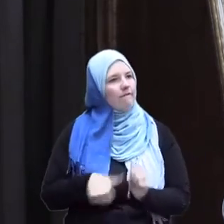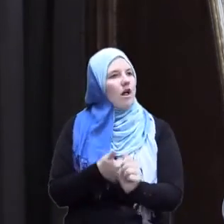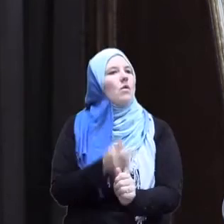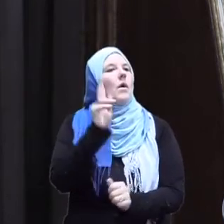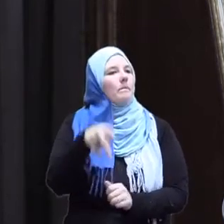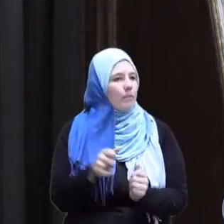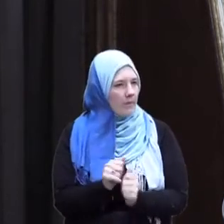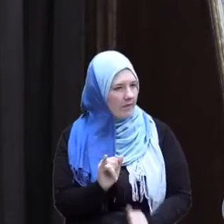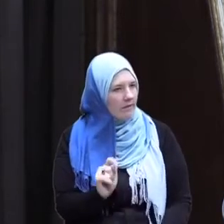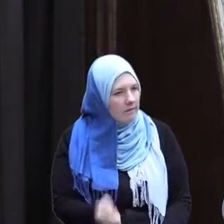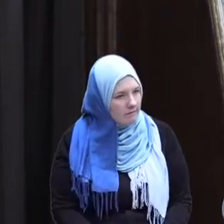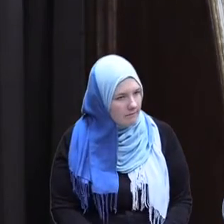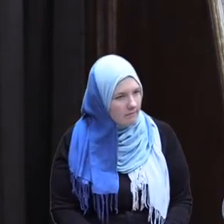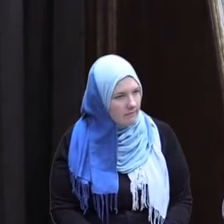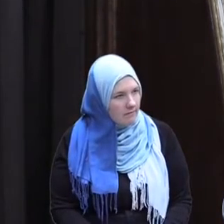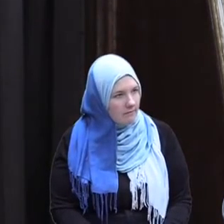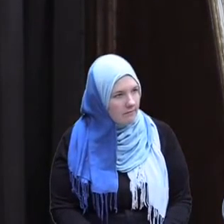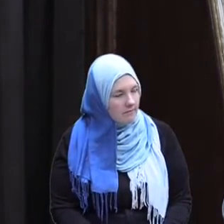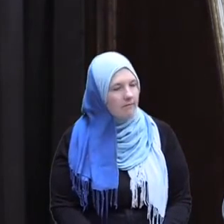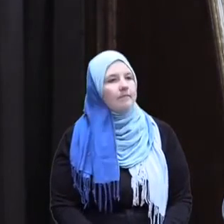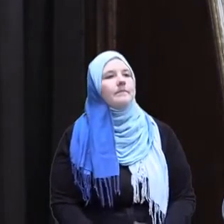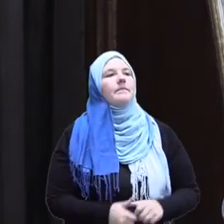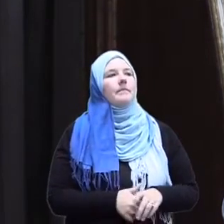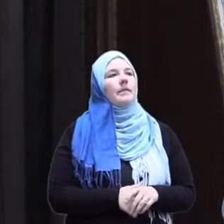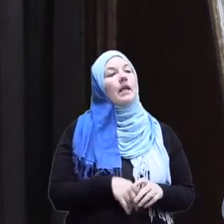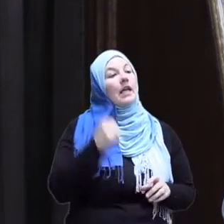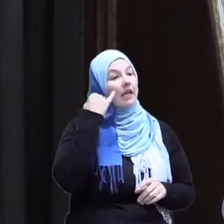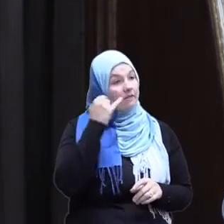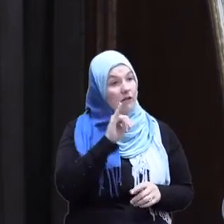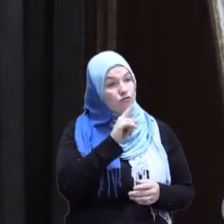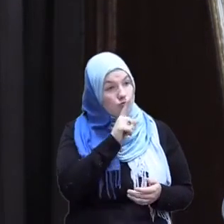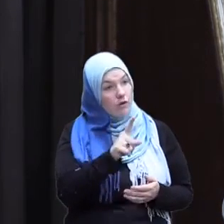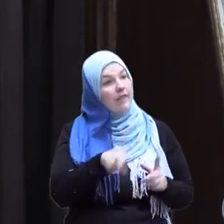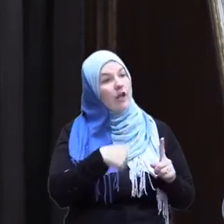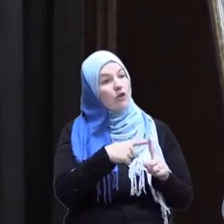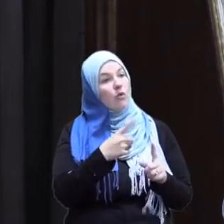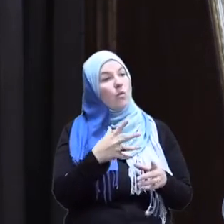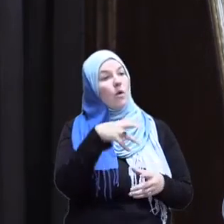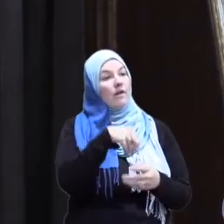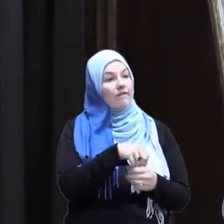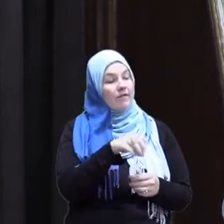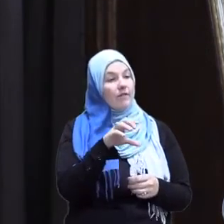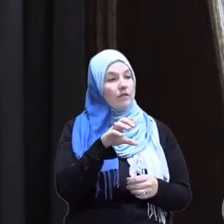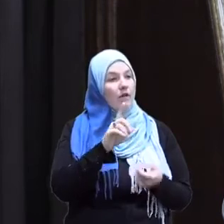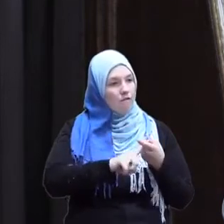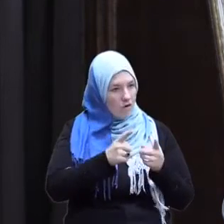is true, you are one of the companions of paradise.